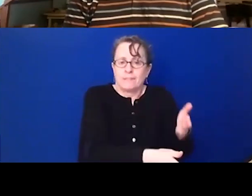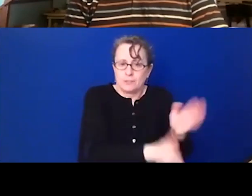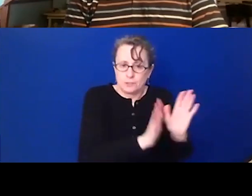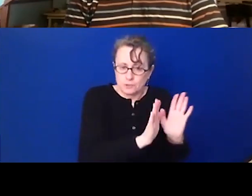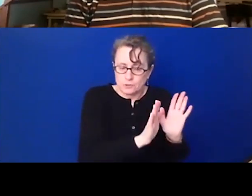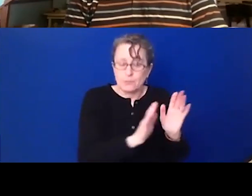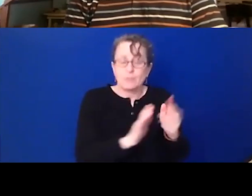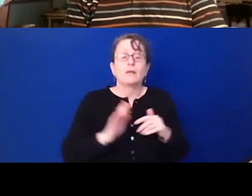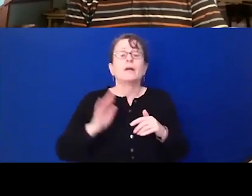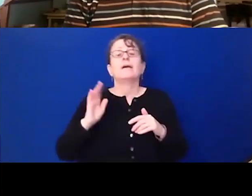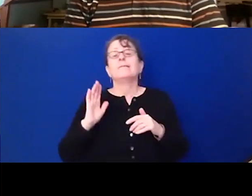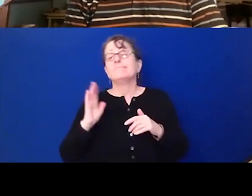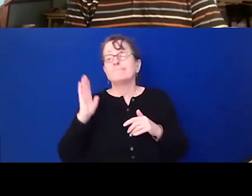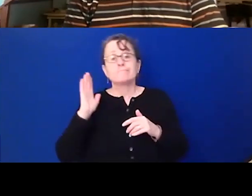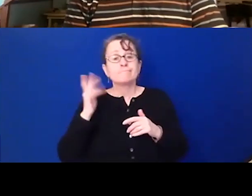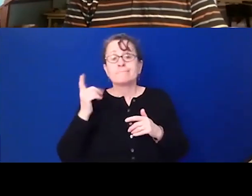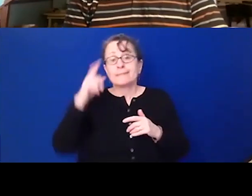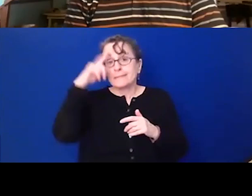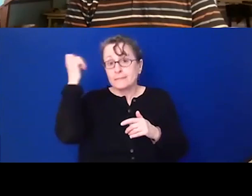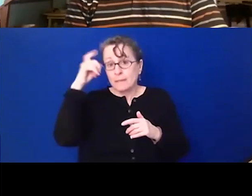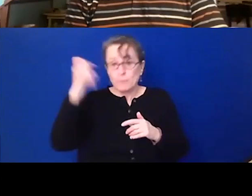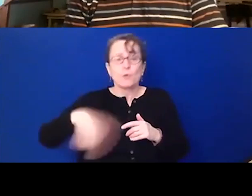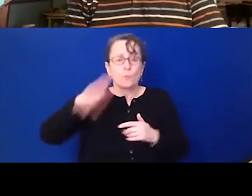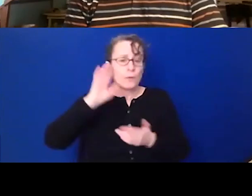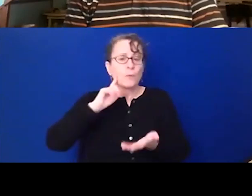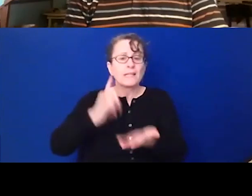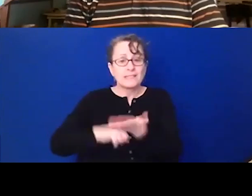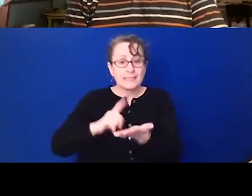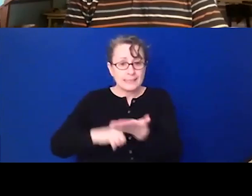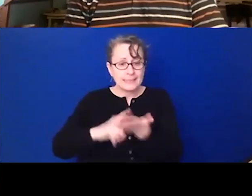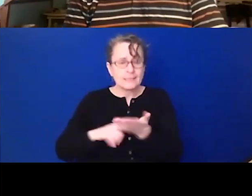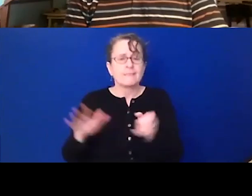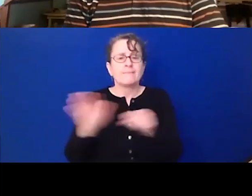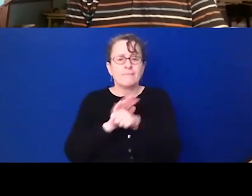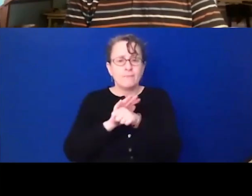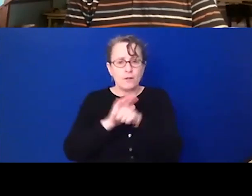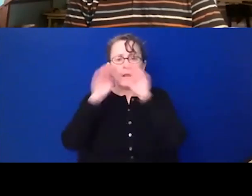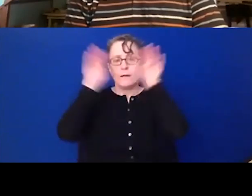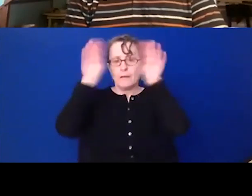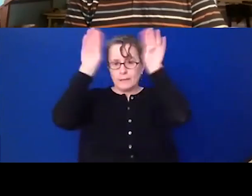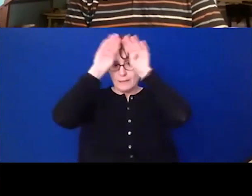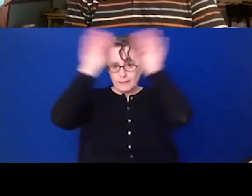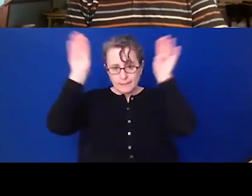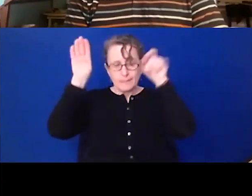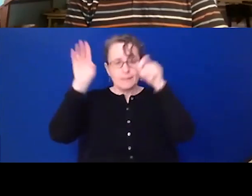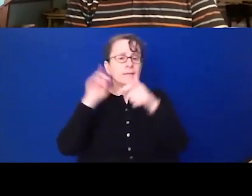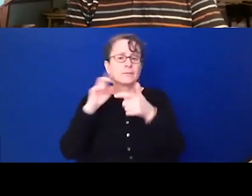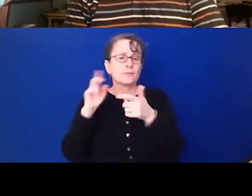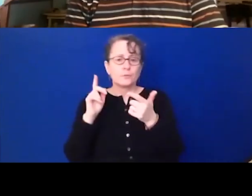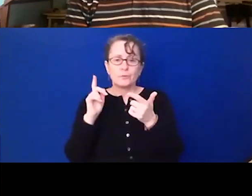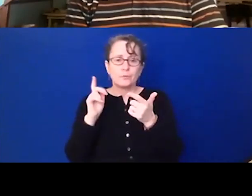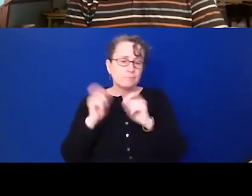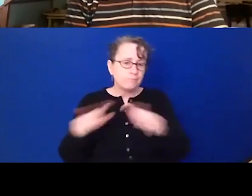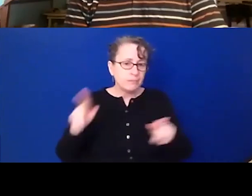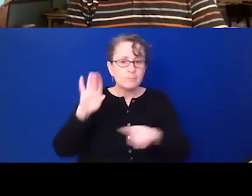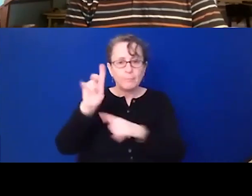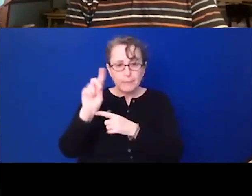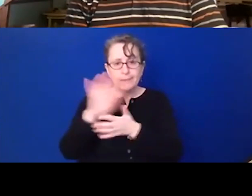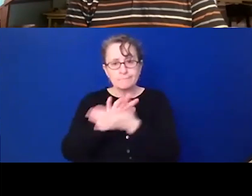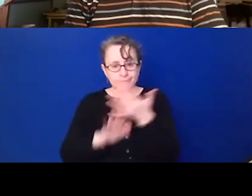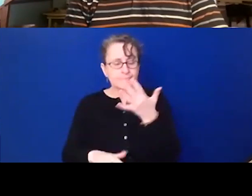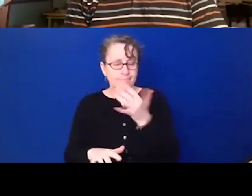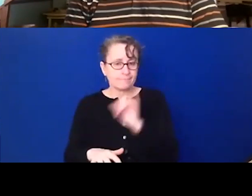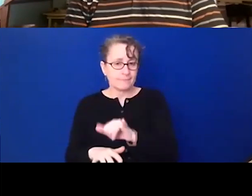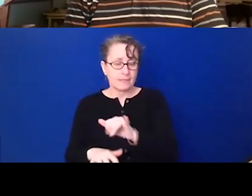we'll need to talk about together later this summer. That does not have an impact on the operating budget that is before